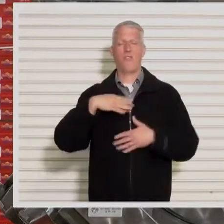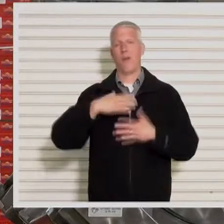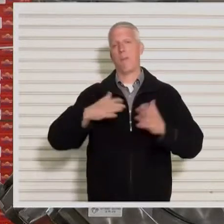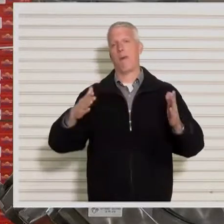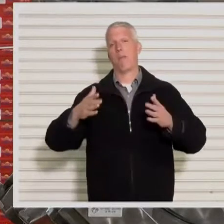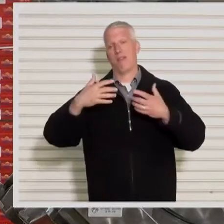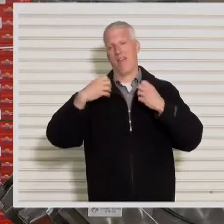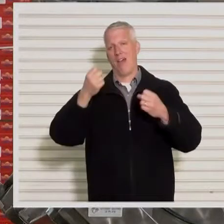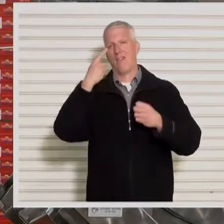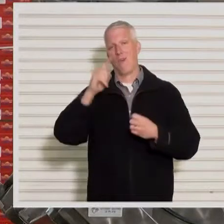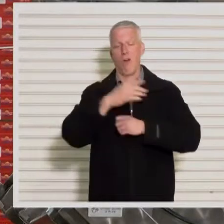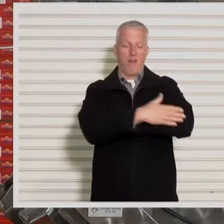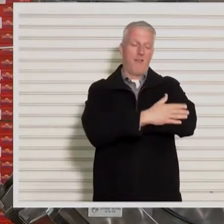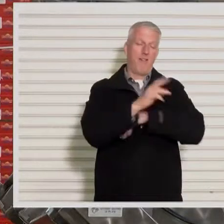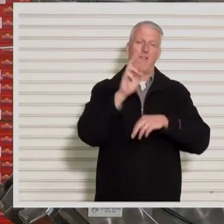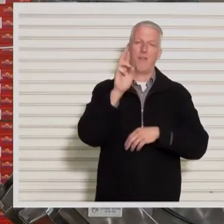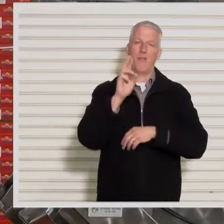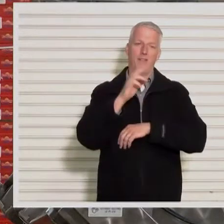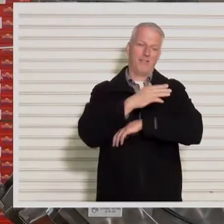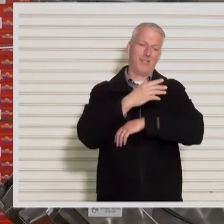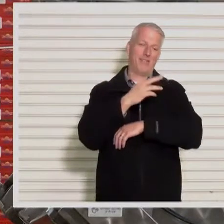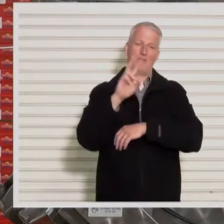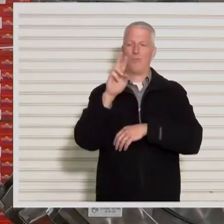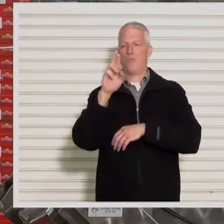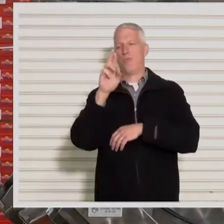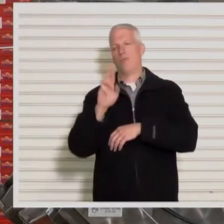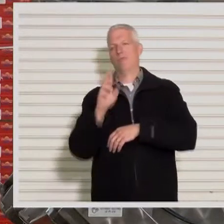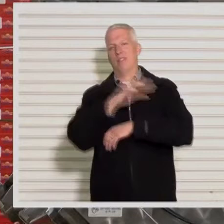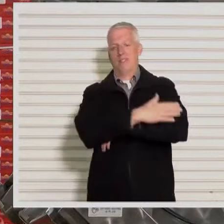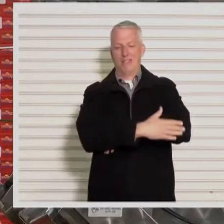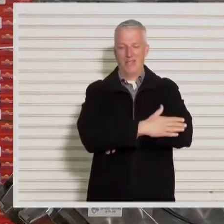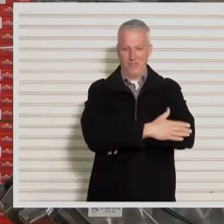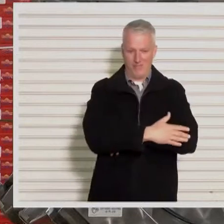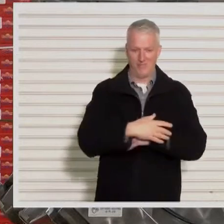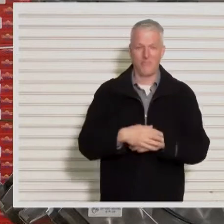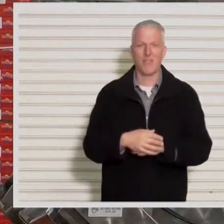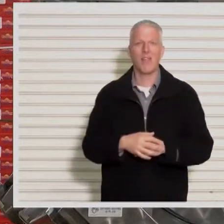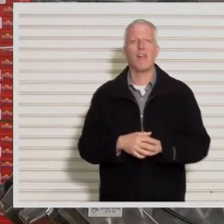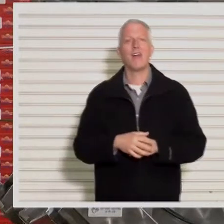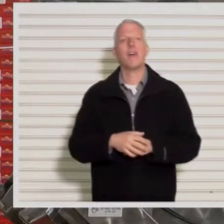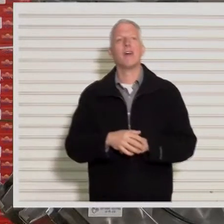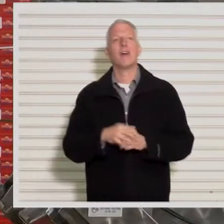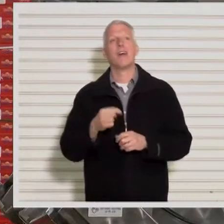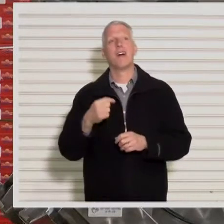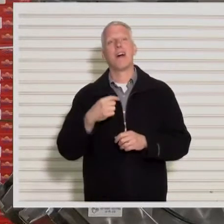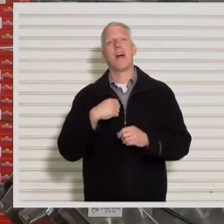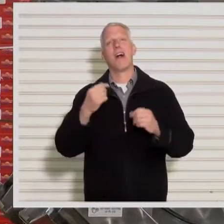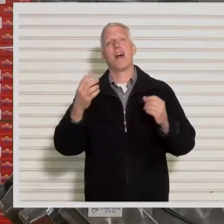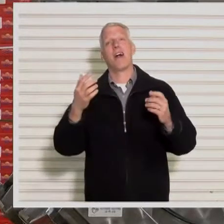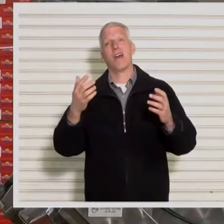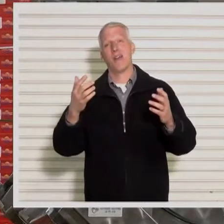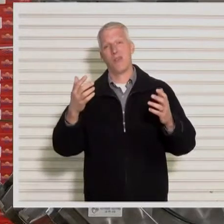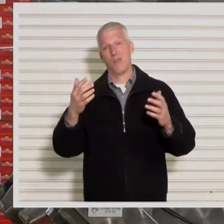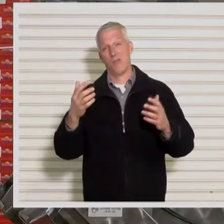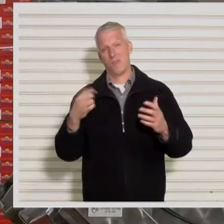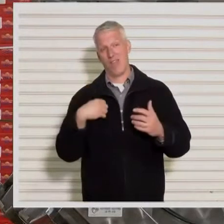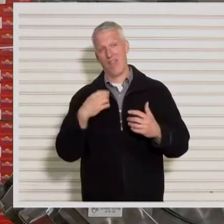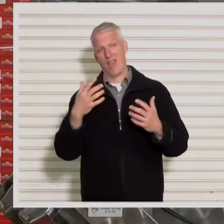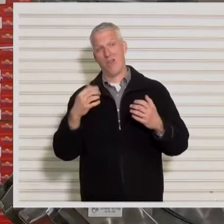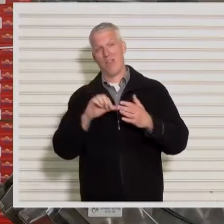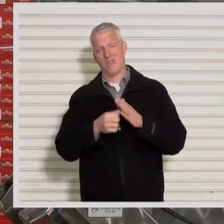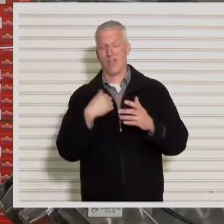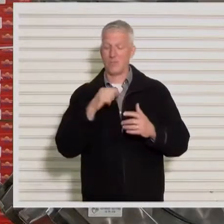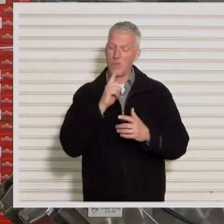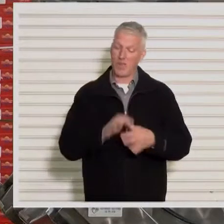thanking Seaview for hosting us today and for making this event possible so that we can vaccinate farm workers where they are, where they're